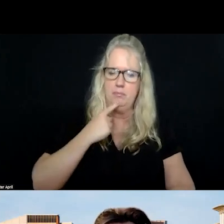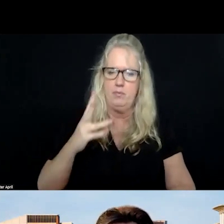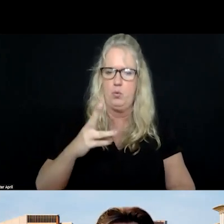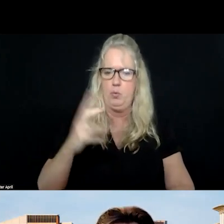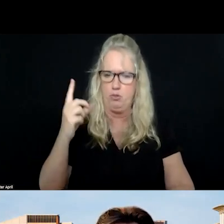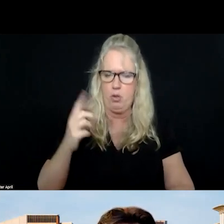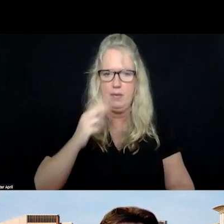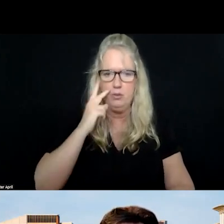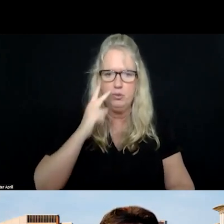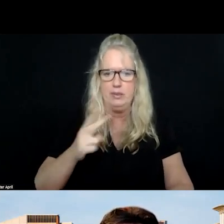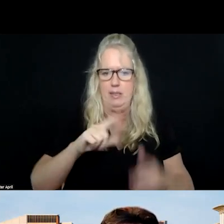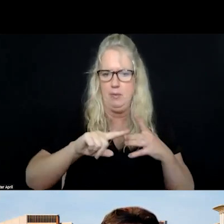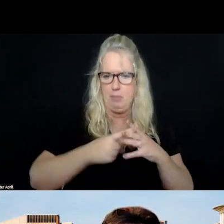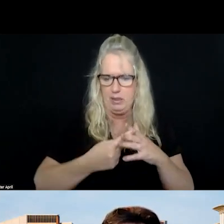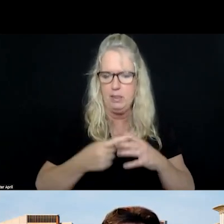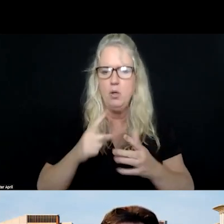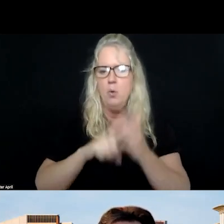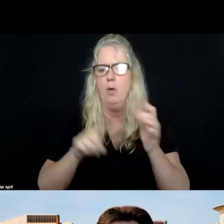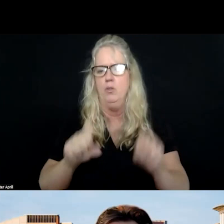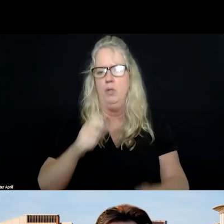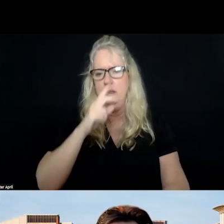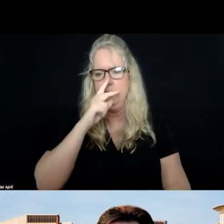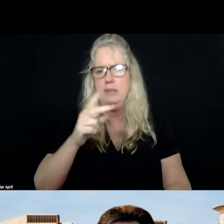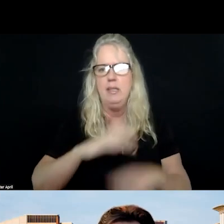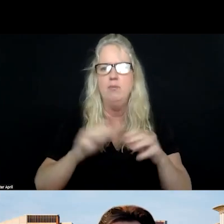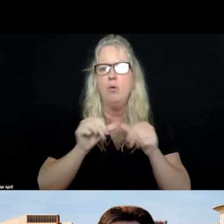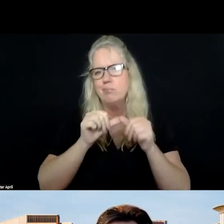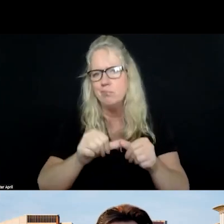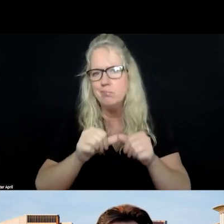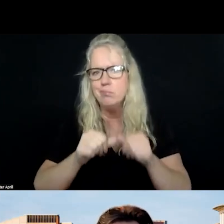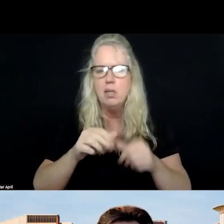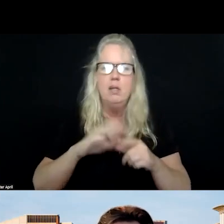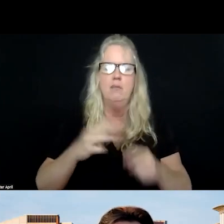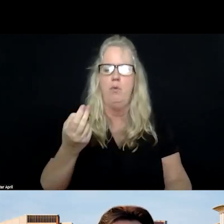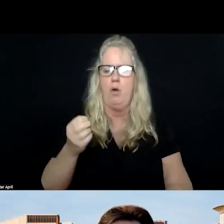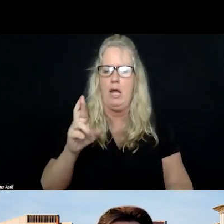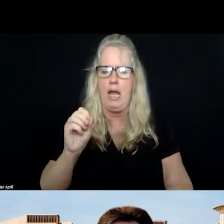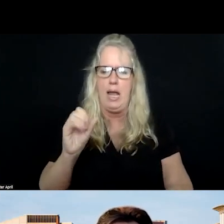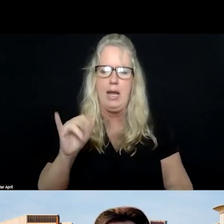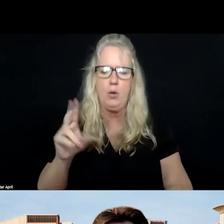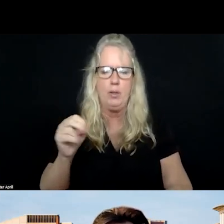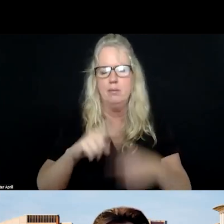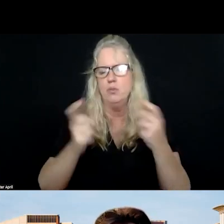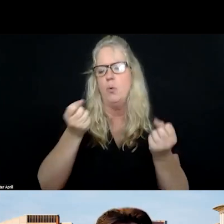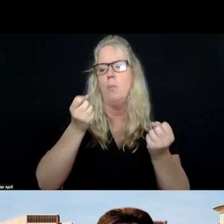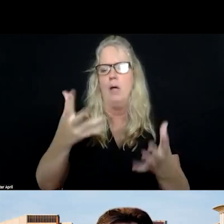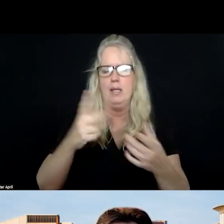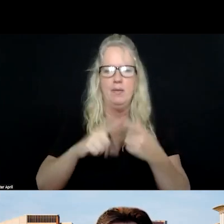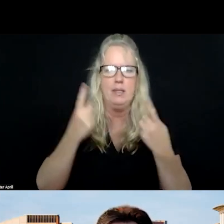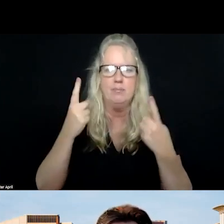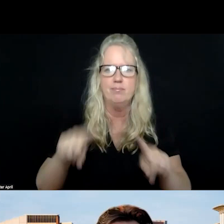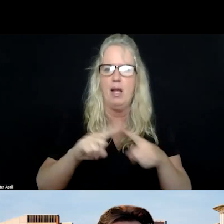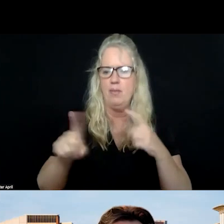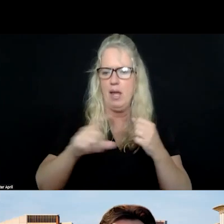that video at the beginning, much as you would see in somebody with ongoing heroin or OxyContin addiction, because many of these events occur at long